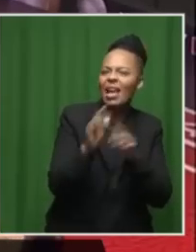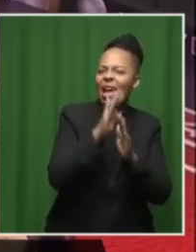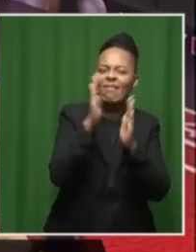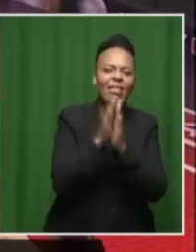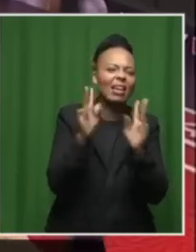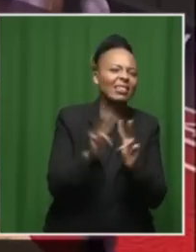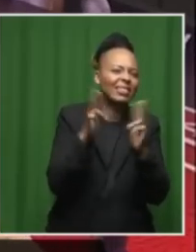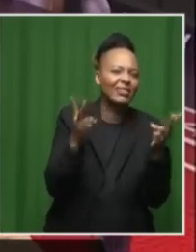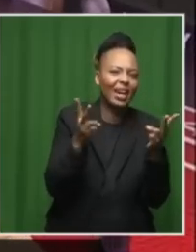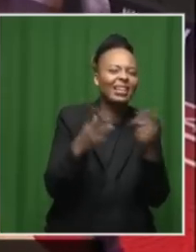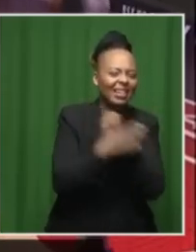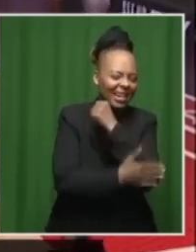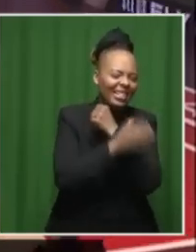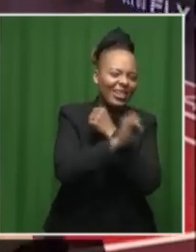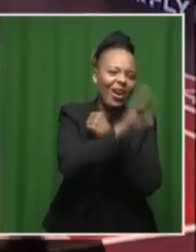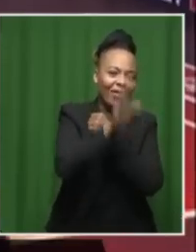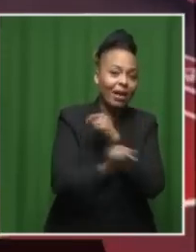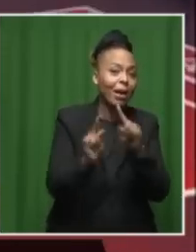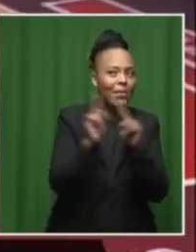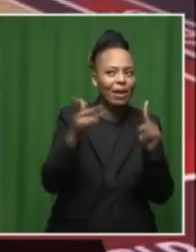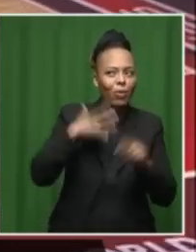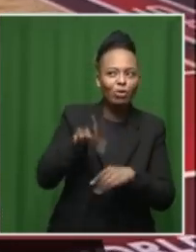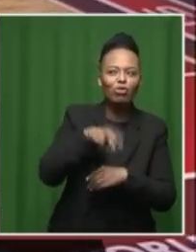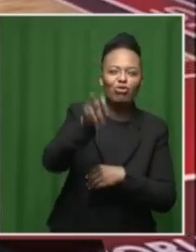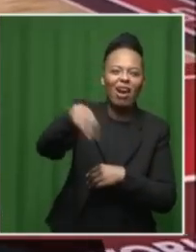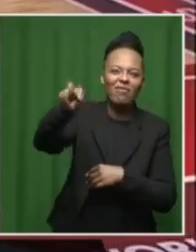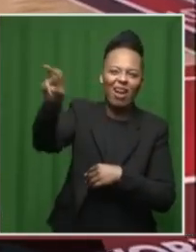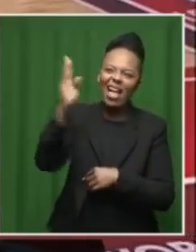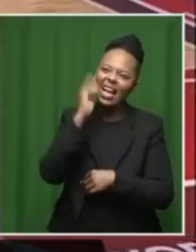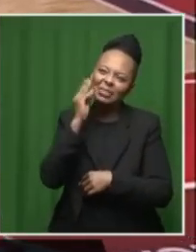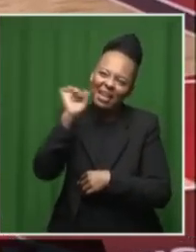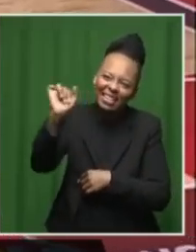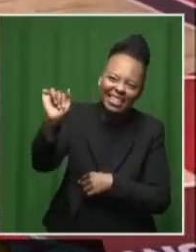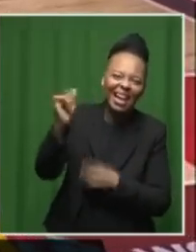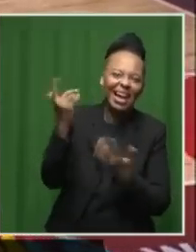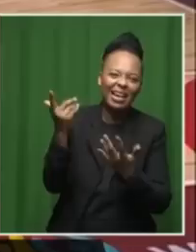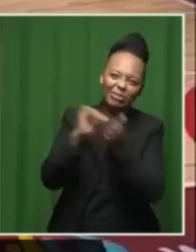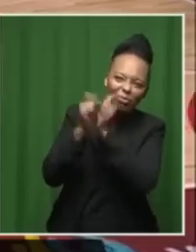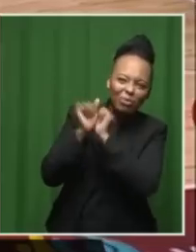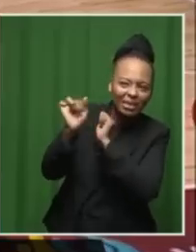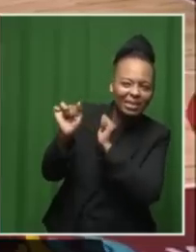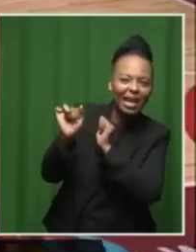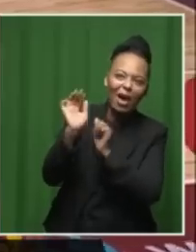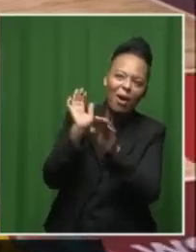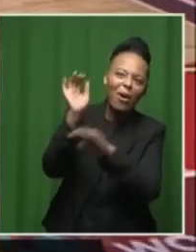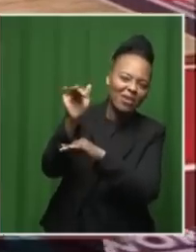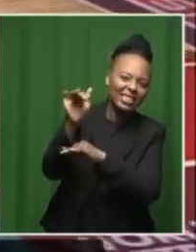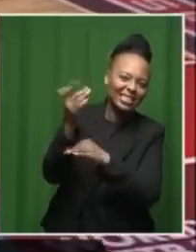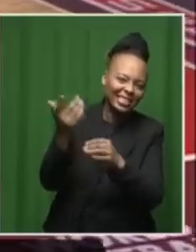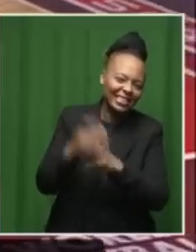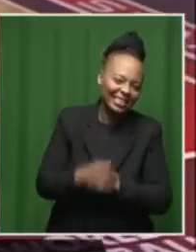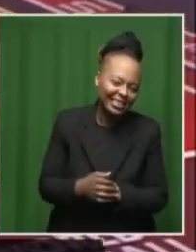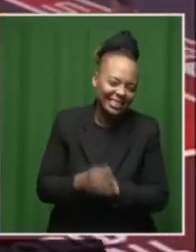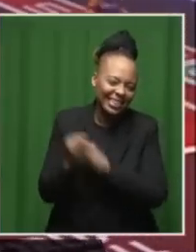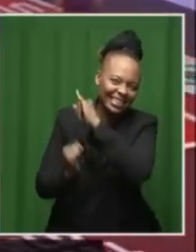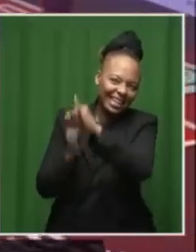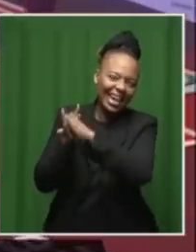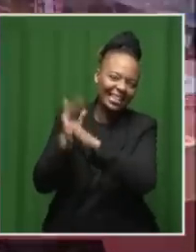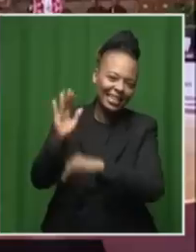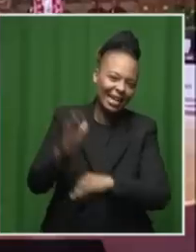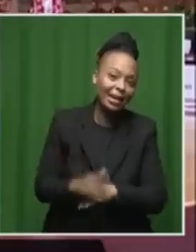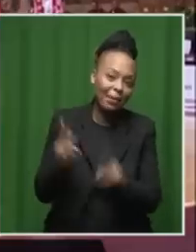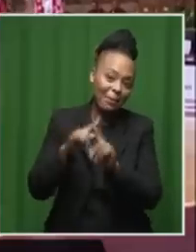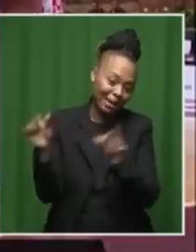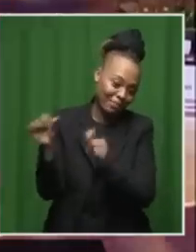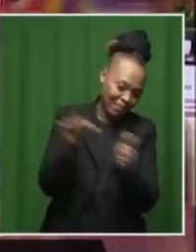So I'd love to travel a bit, get the experience overseas, but always want to come back home. Nicole Talia, thanks so much. And, you